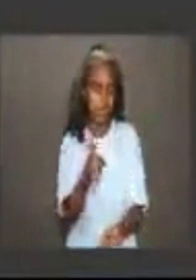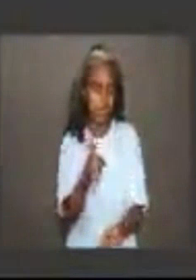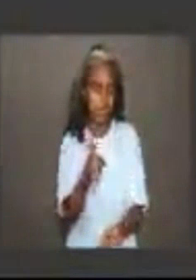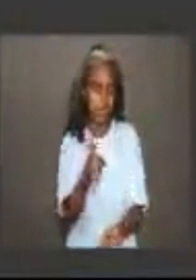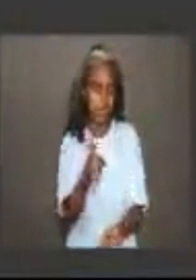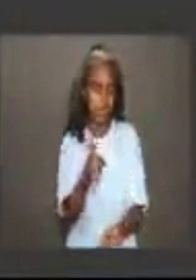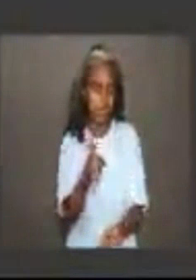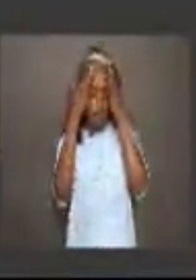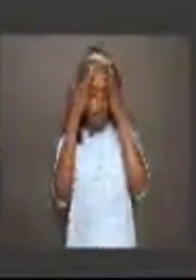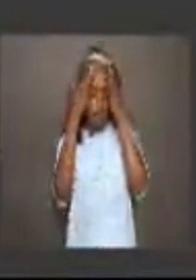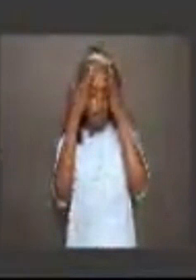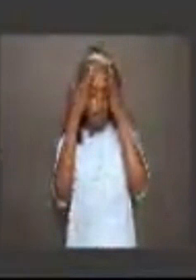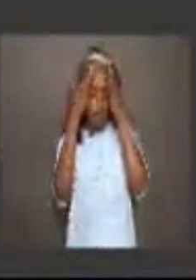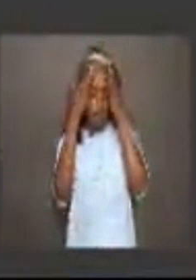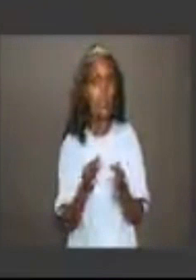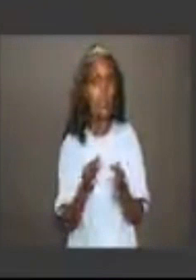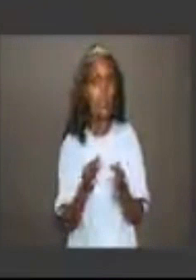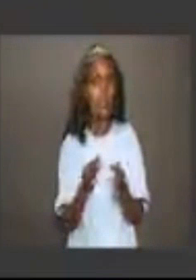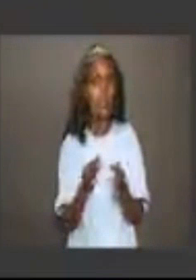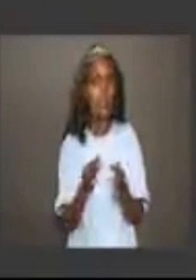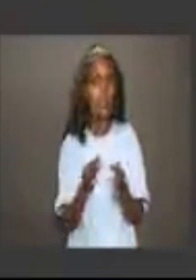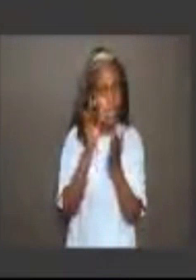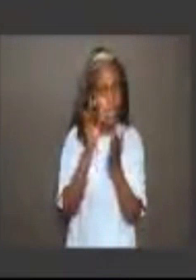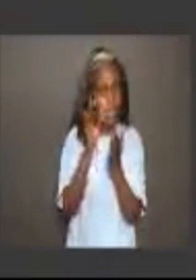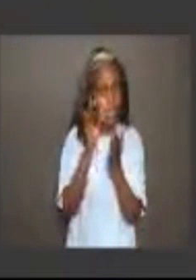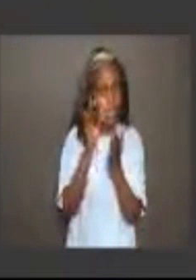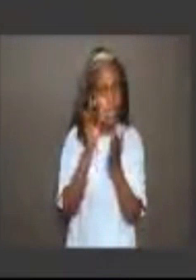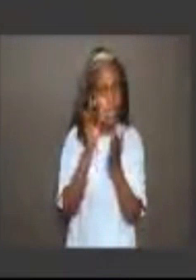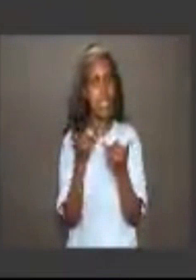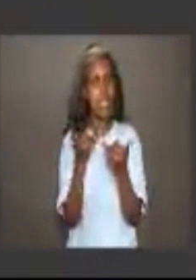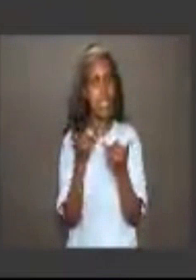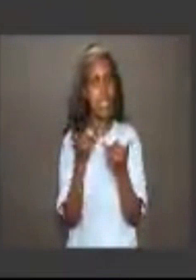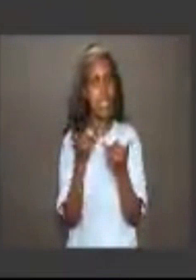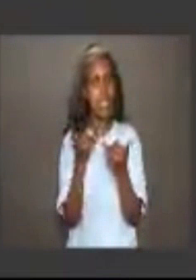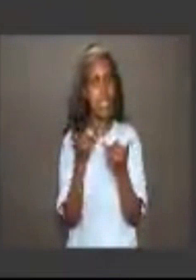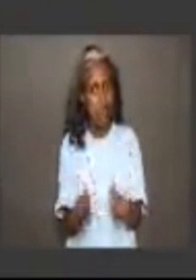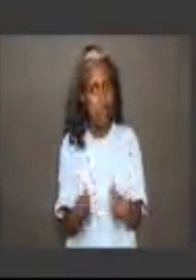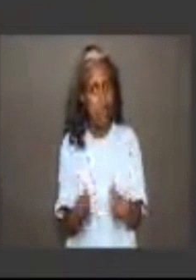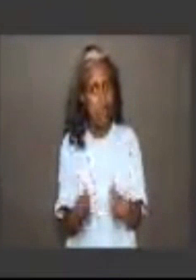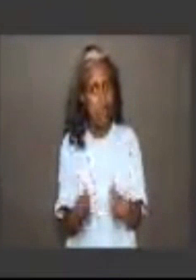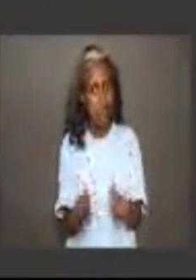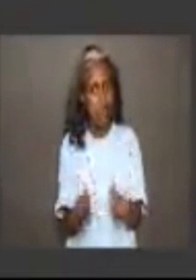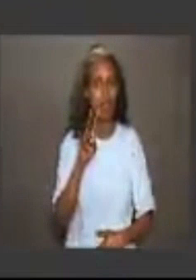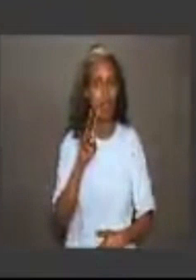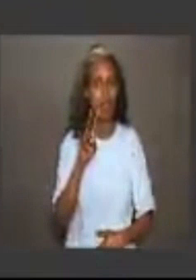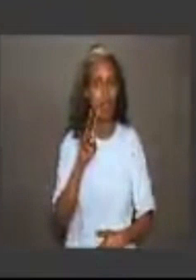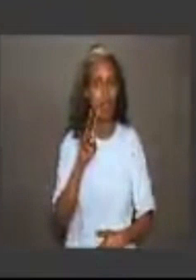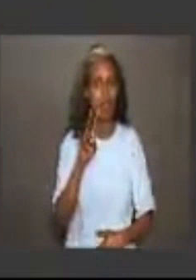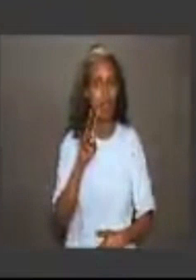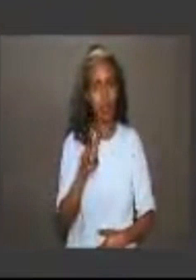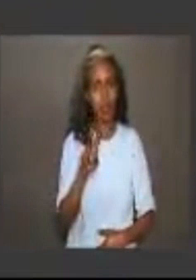whether a number is divisible by 2,